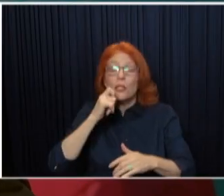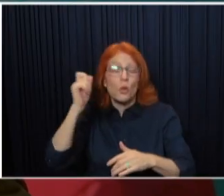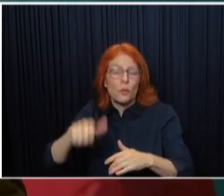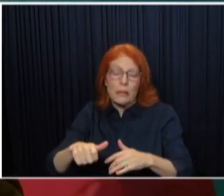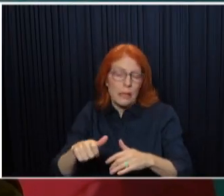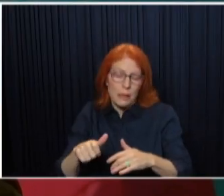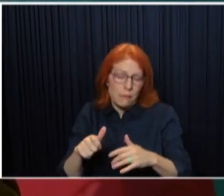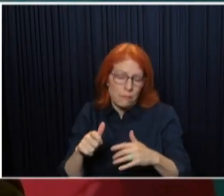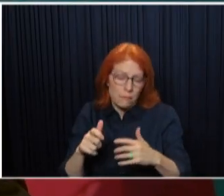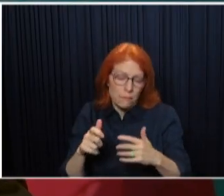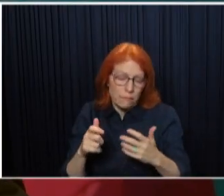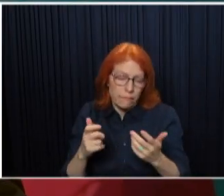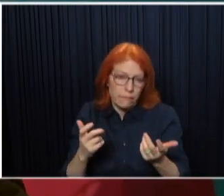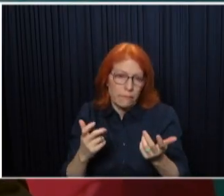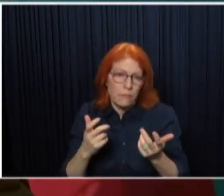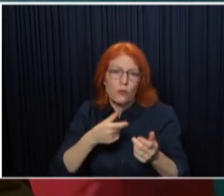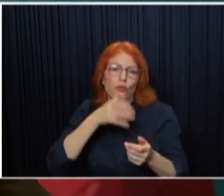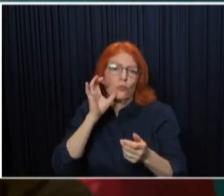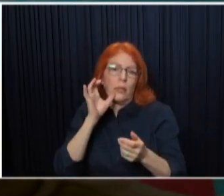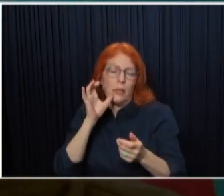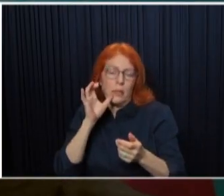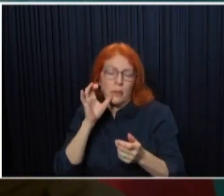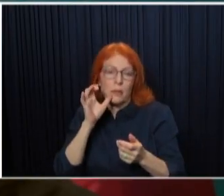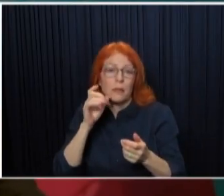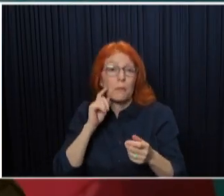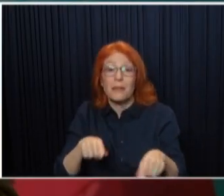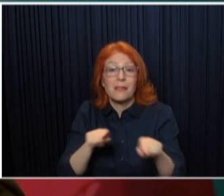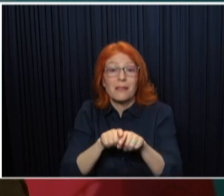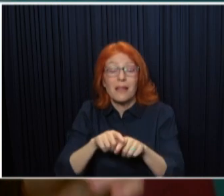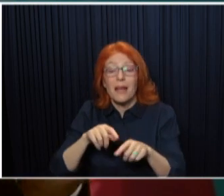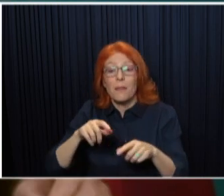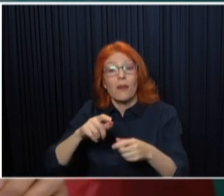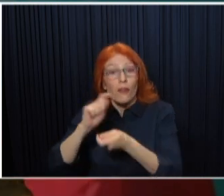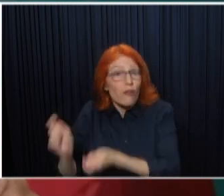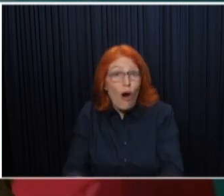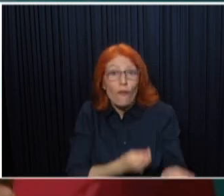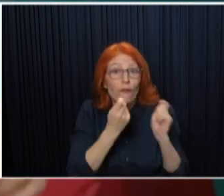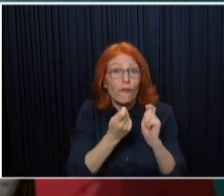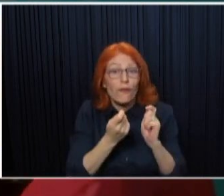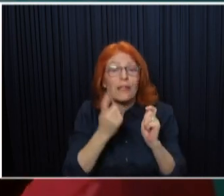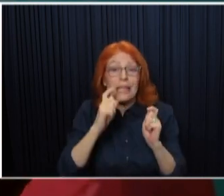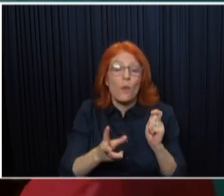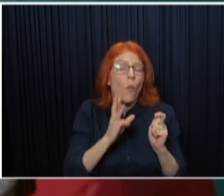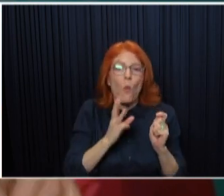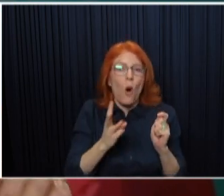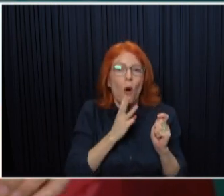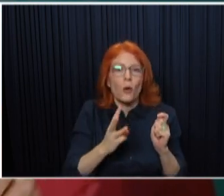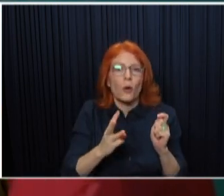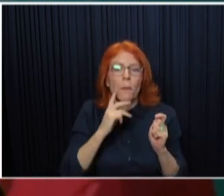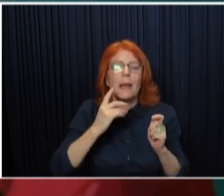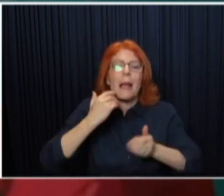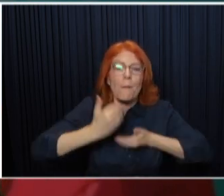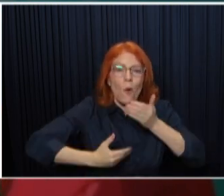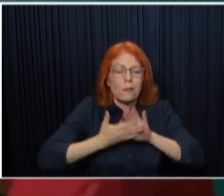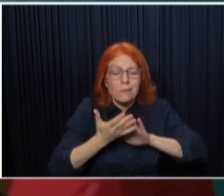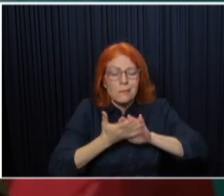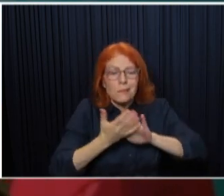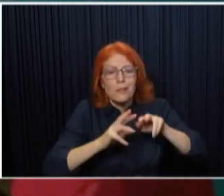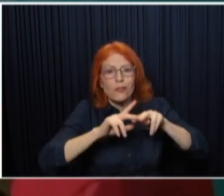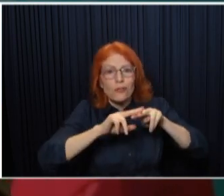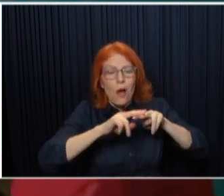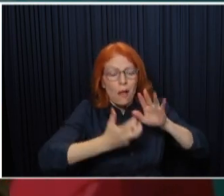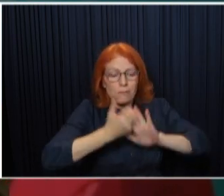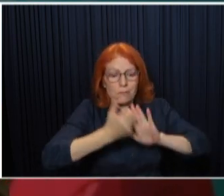be drinkable. Same as what's on golf courses. The water needs to be a process to take salt out